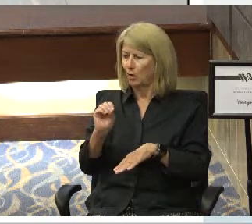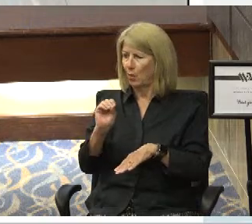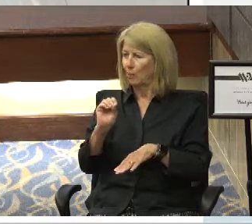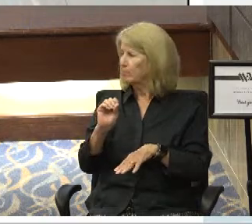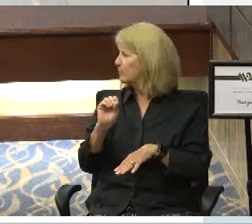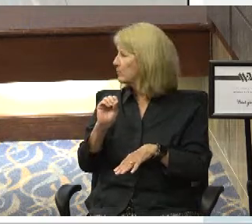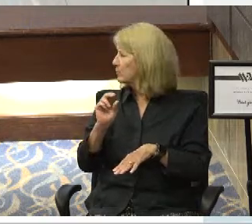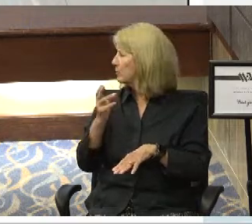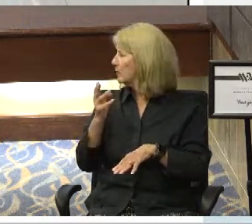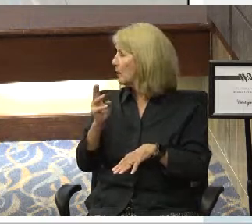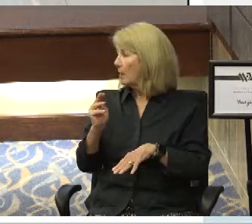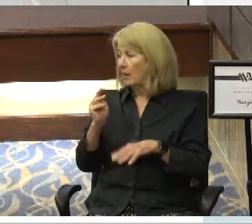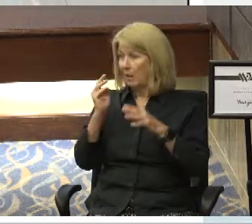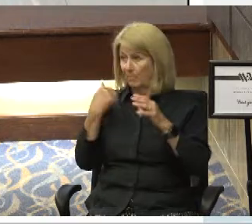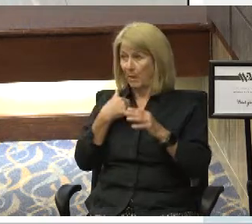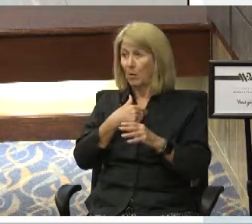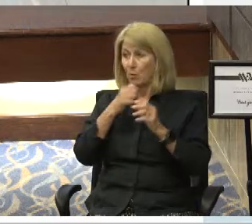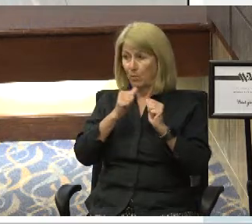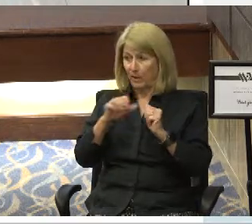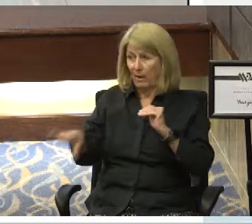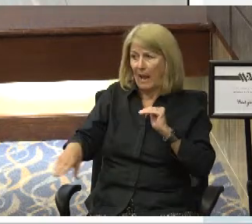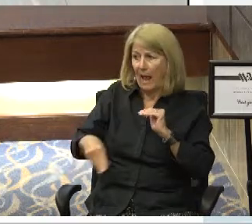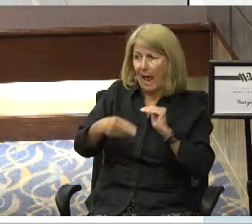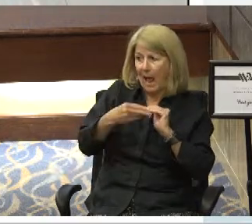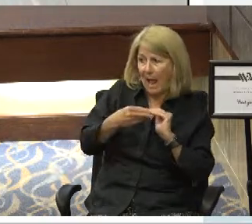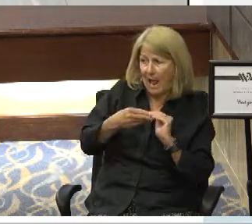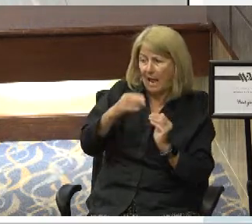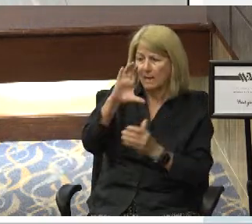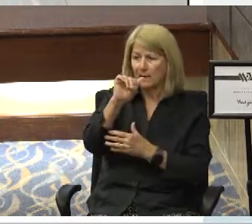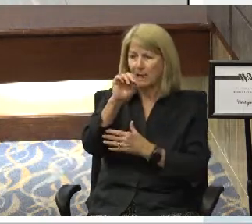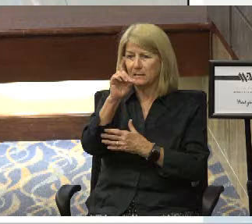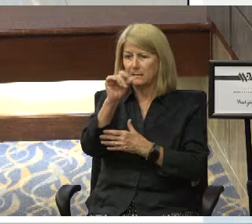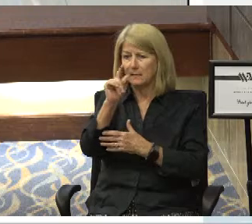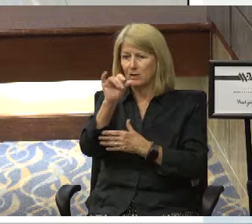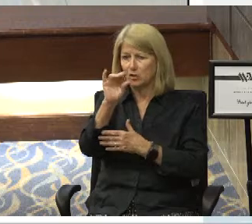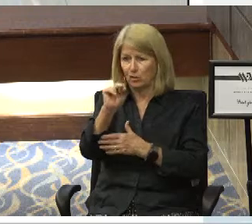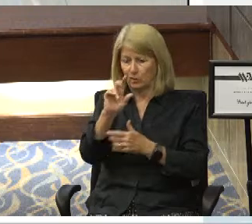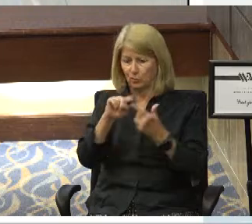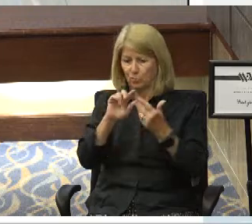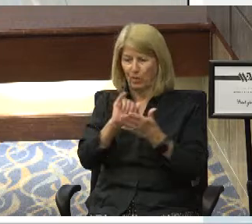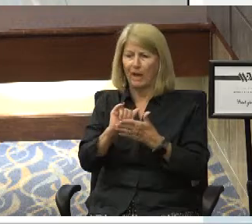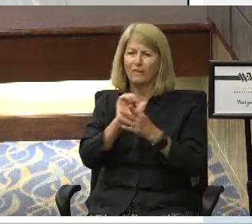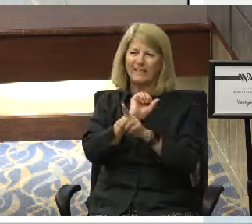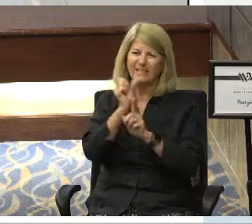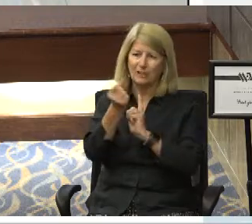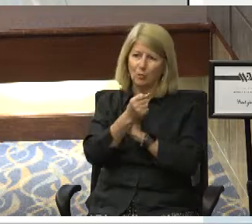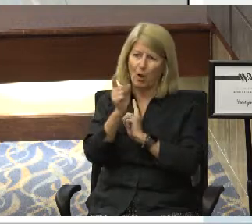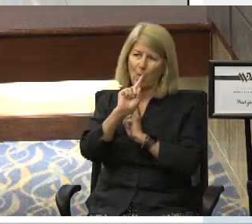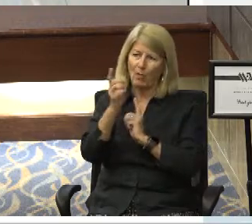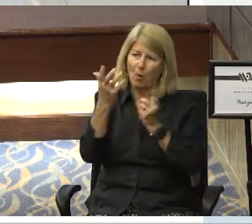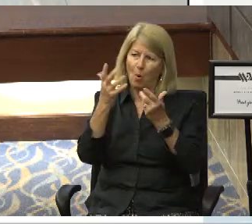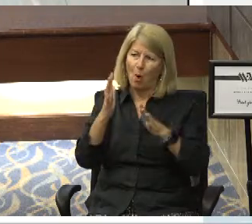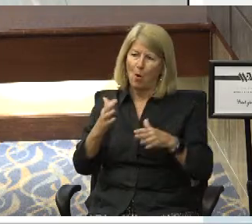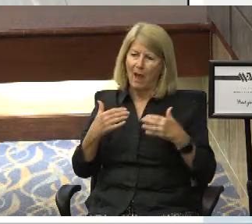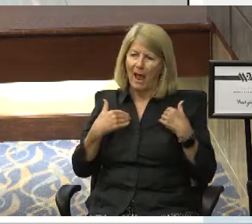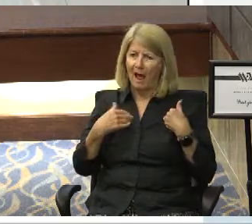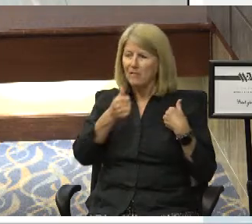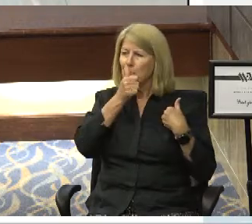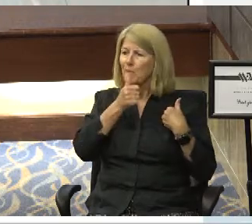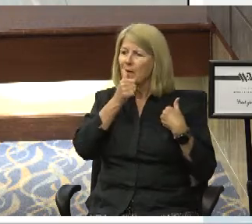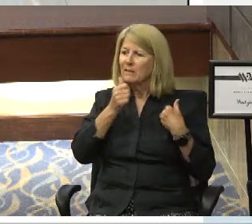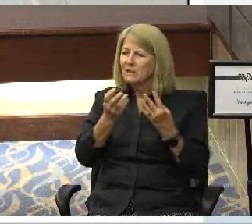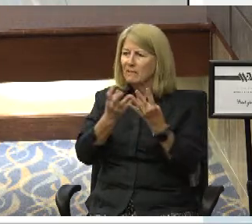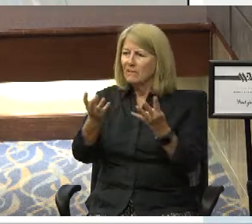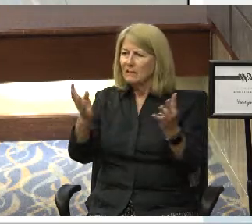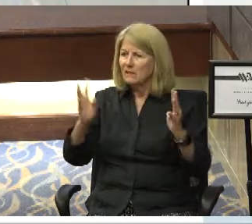So we can add a condition to that. That's great. I guess in those situations where there's already privacy fencing